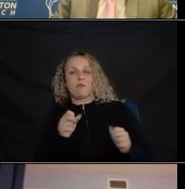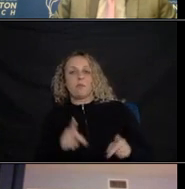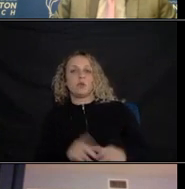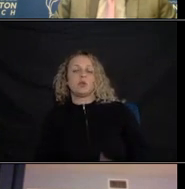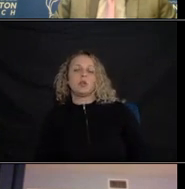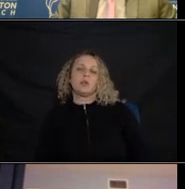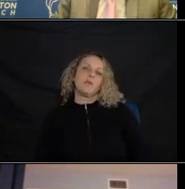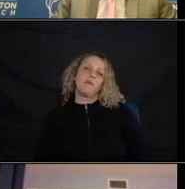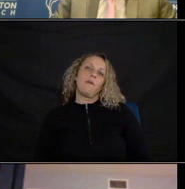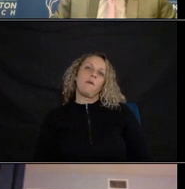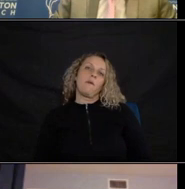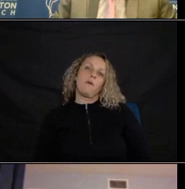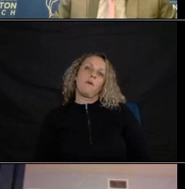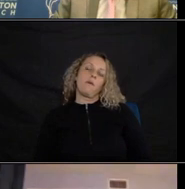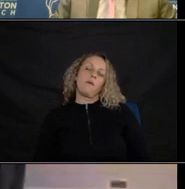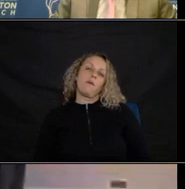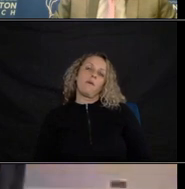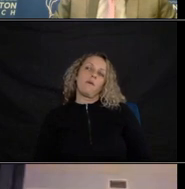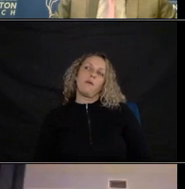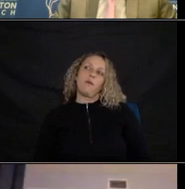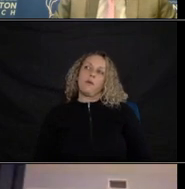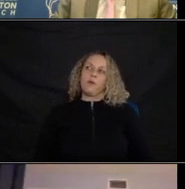opportunity.